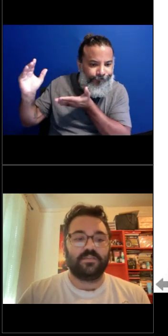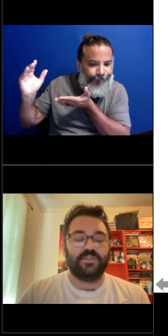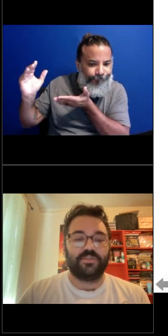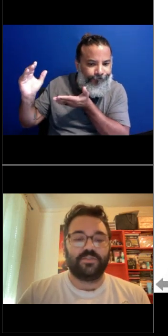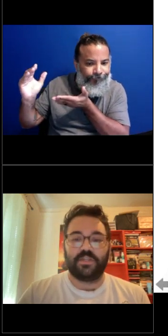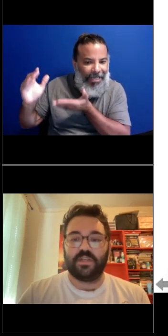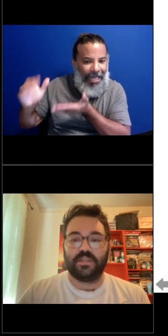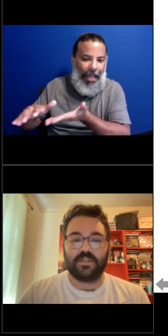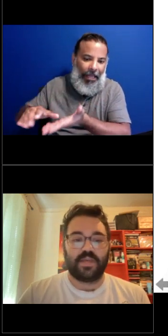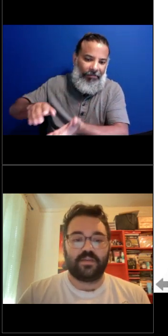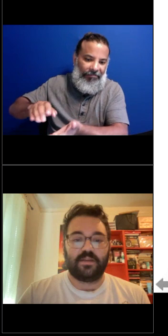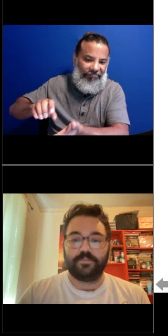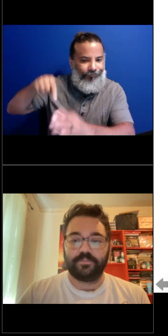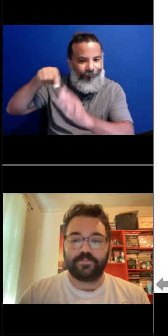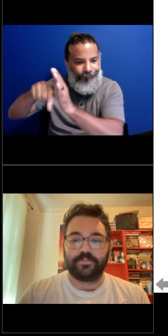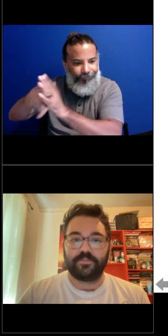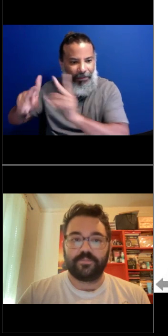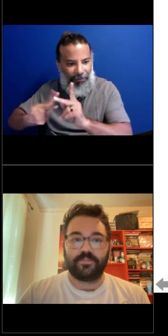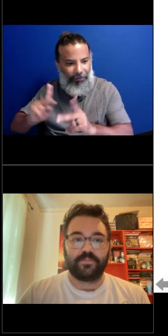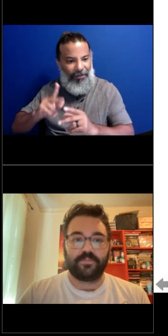the institution is located.